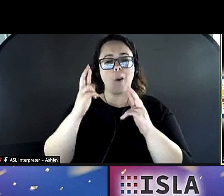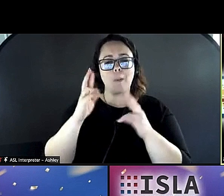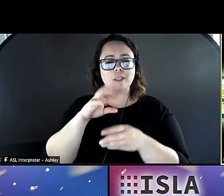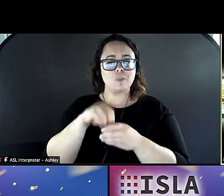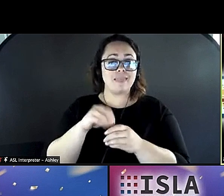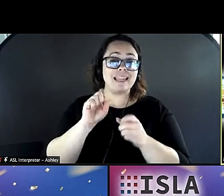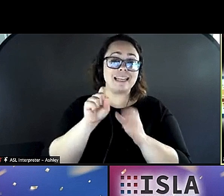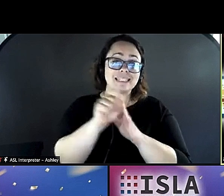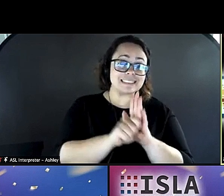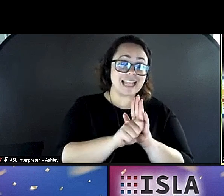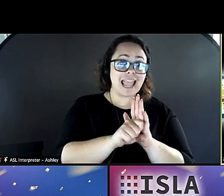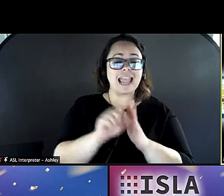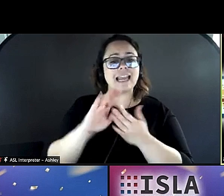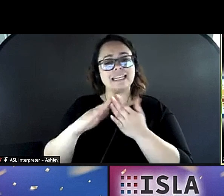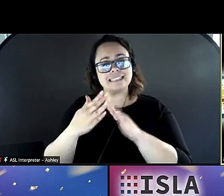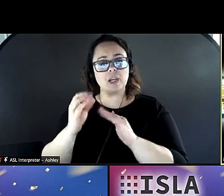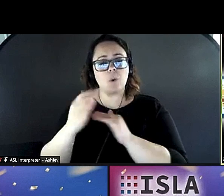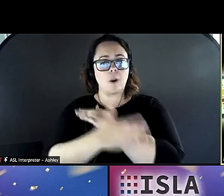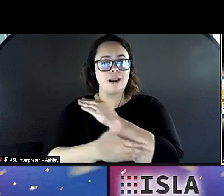city, or the counties.